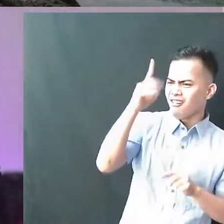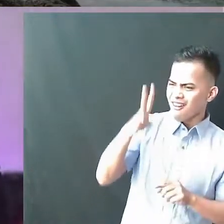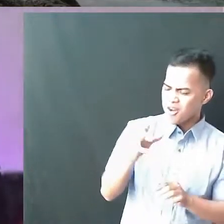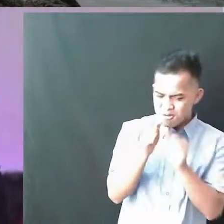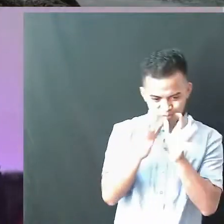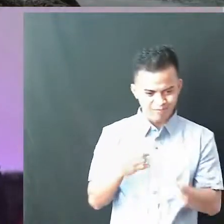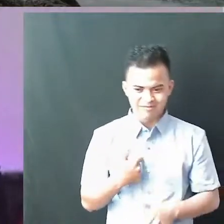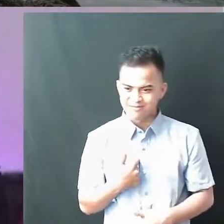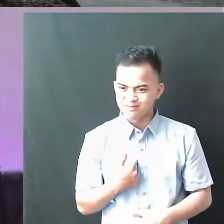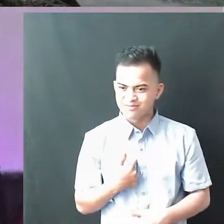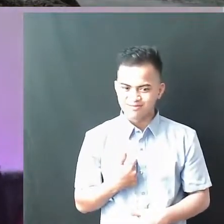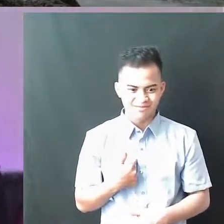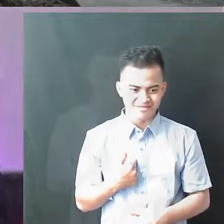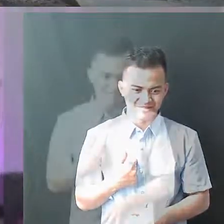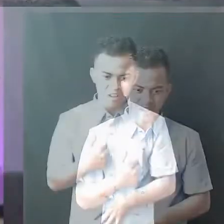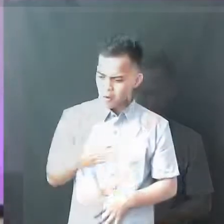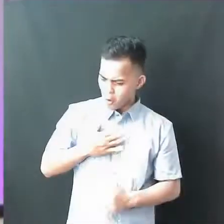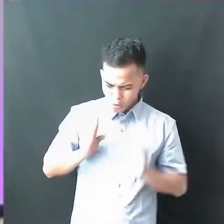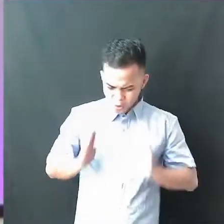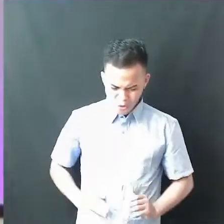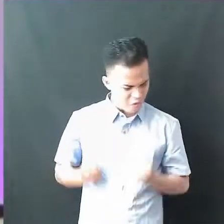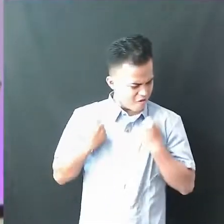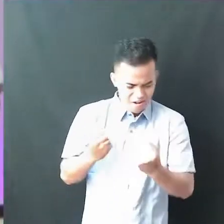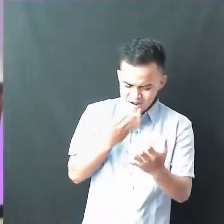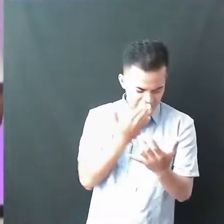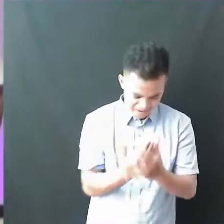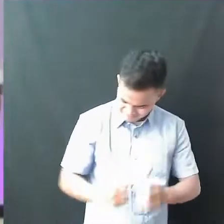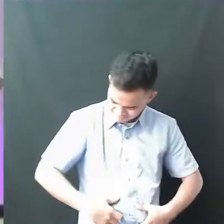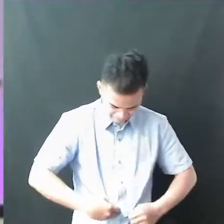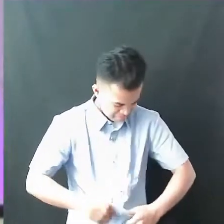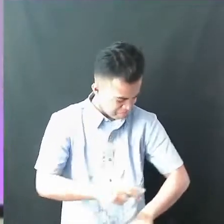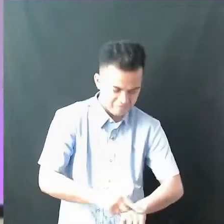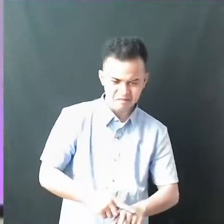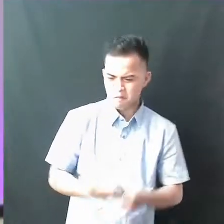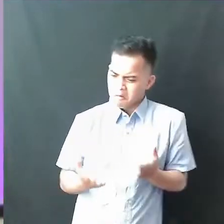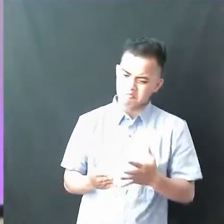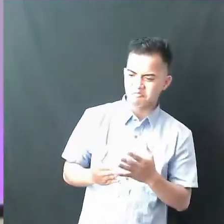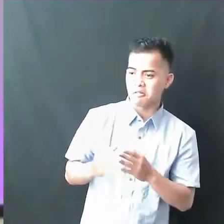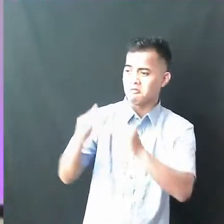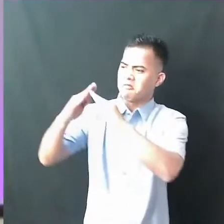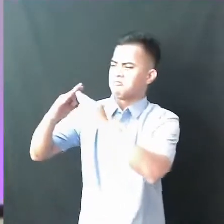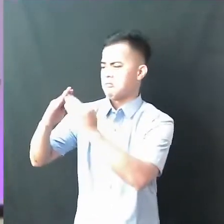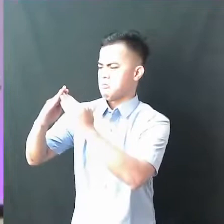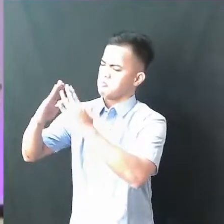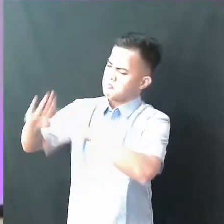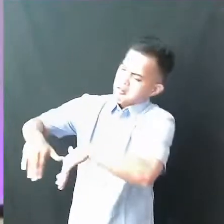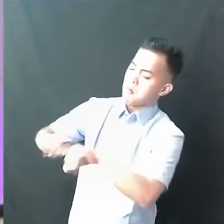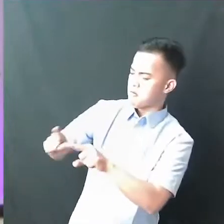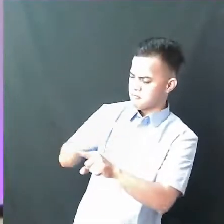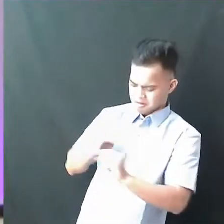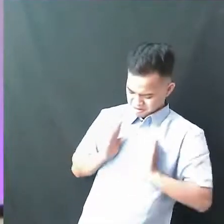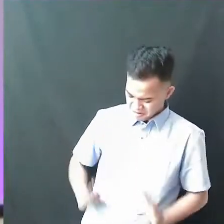water. I'm healthy, I'm good, I haven't been hurt. I may have had a little damage here and there, but praise God,